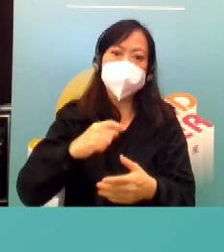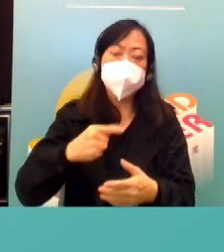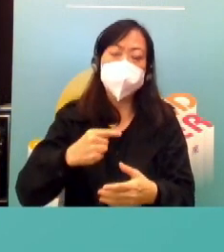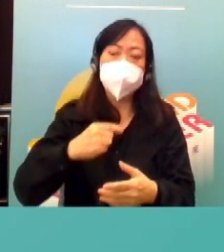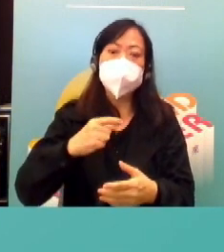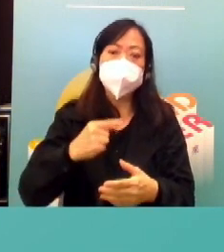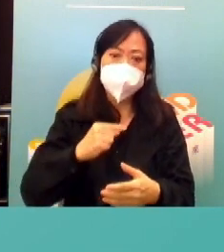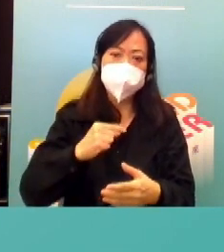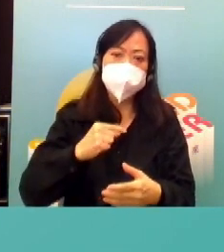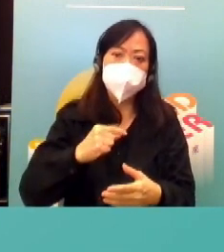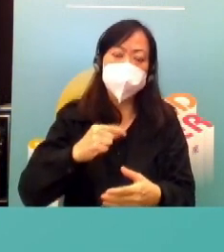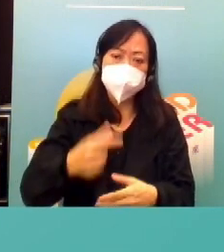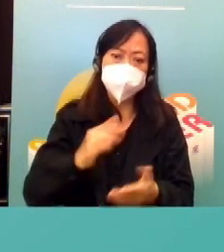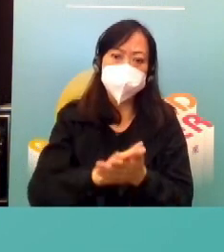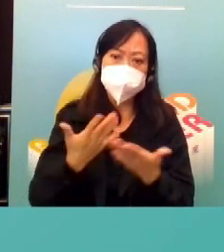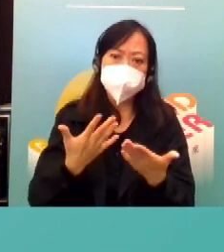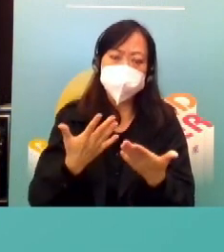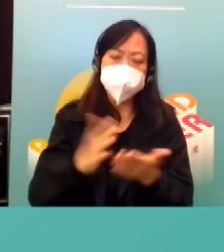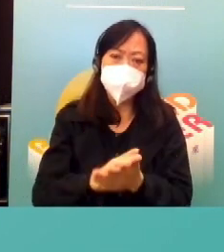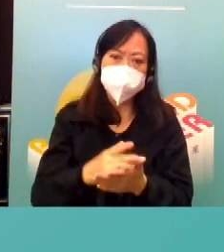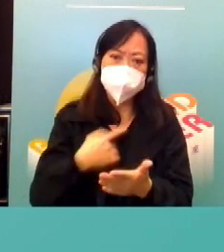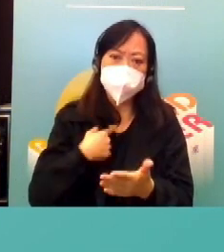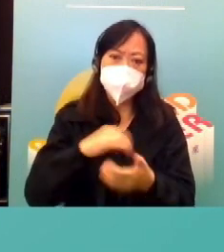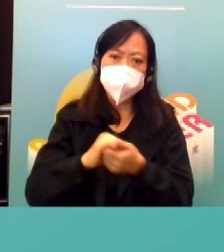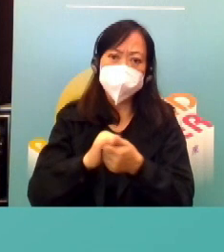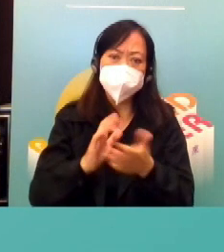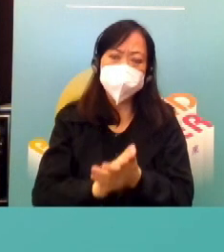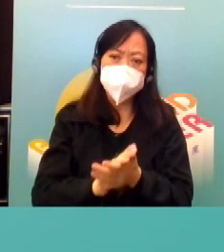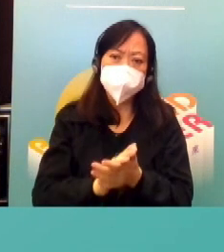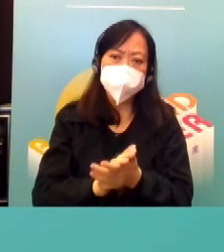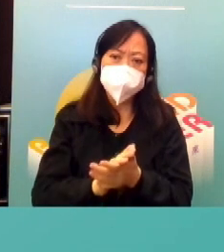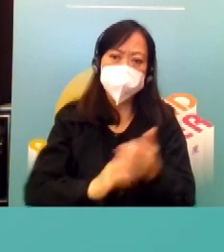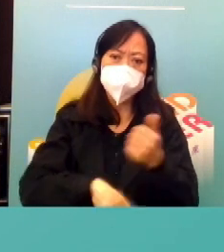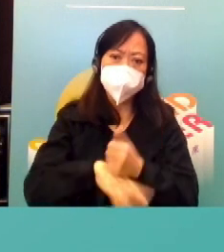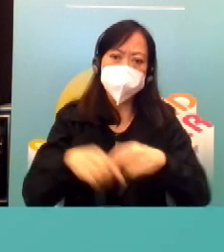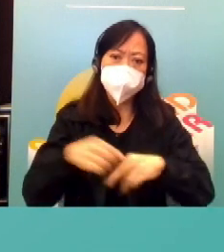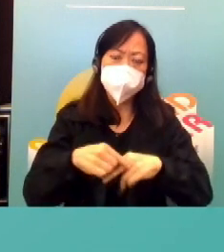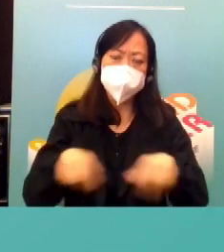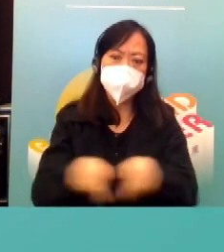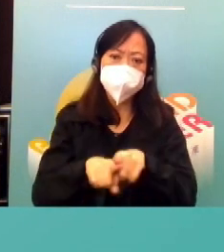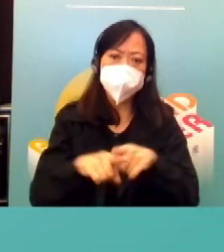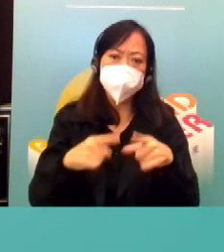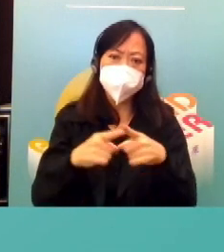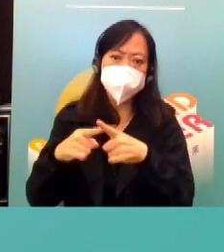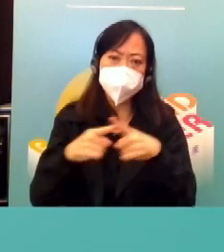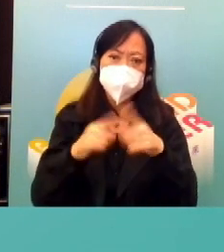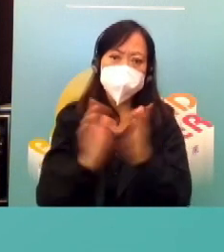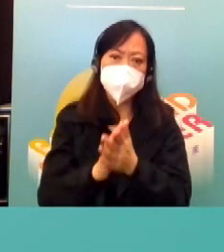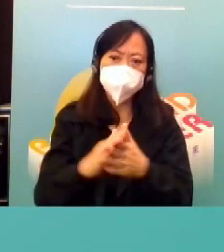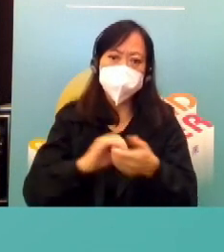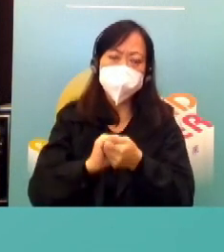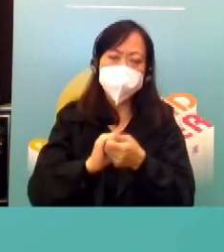actions working with individual citizens. But altogether, what we try to focus on is not the individual circle, but the